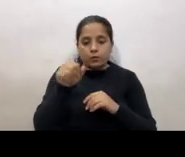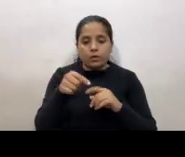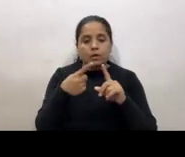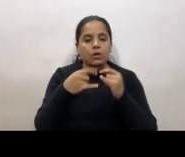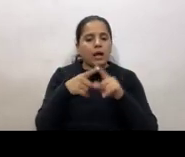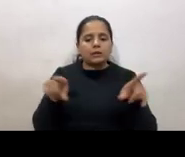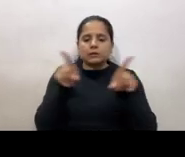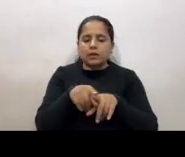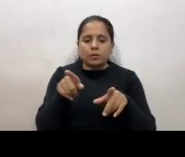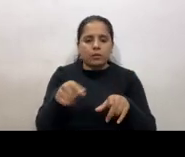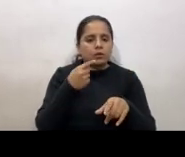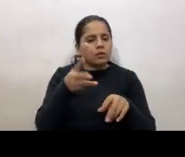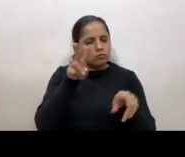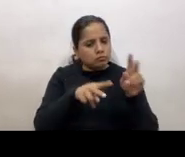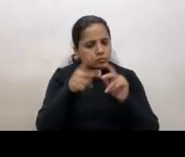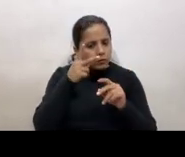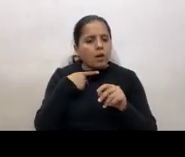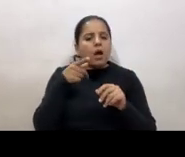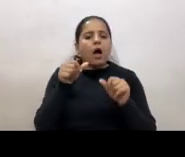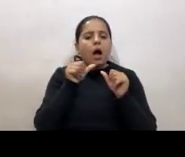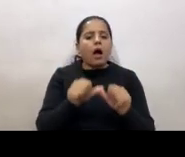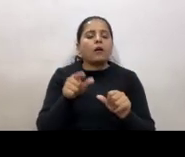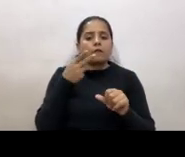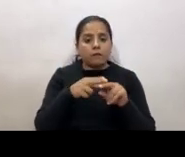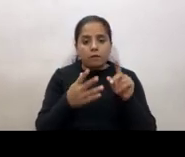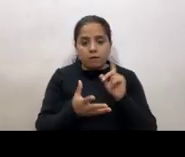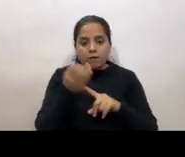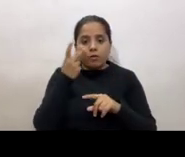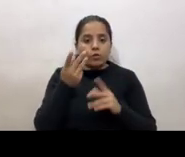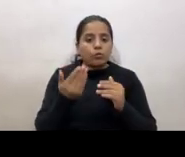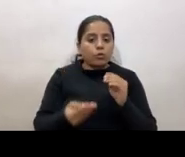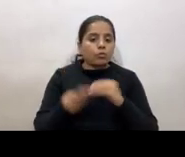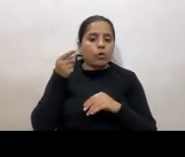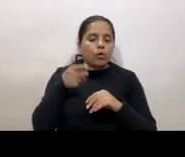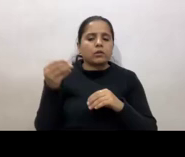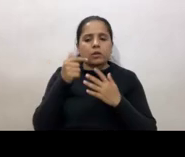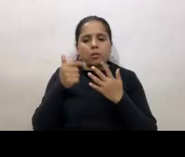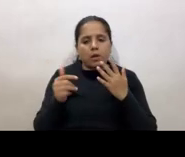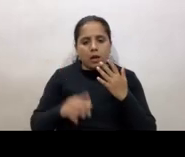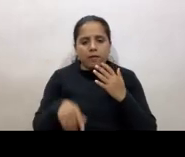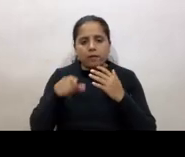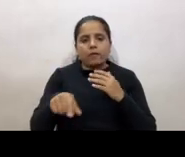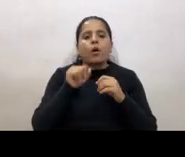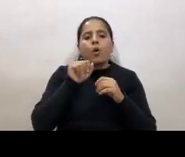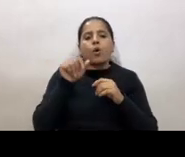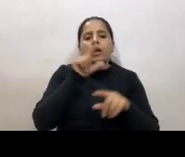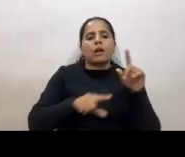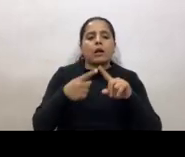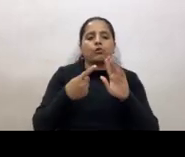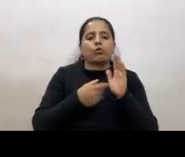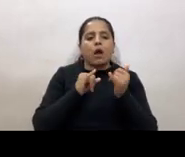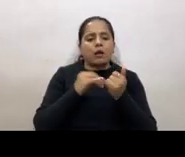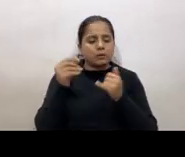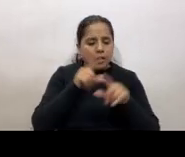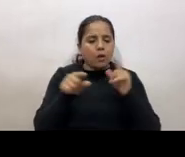same. Just go through that and see if you can find there are some characteristics of translanguaging involved with this example.